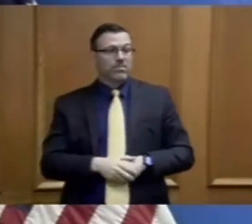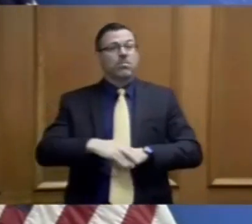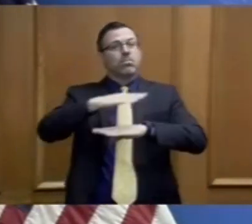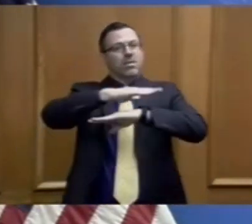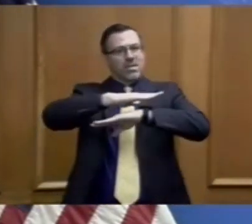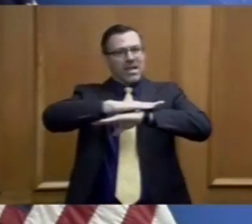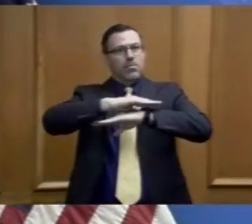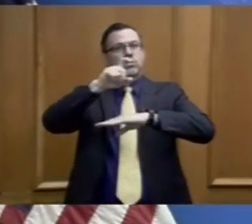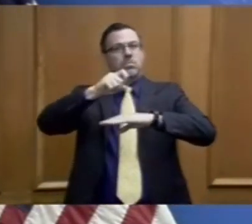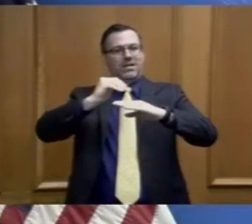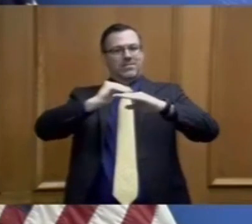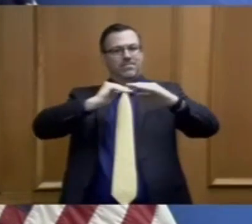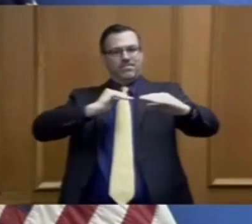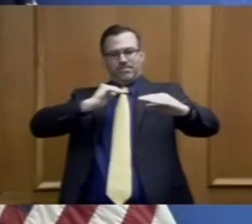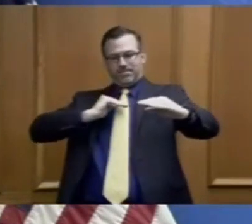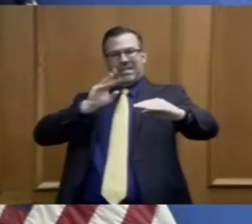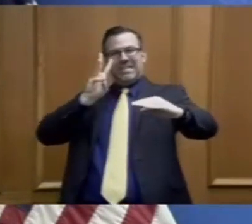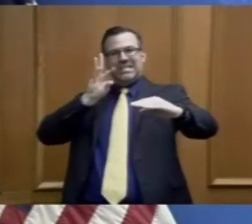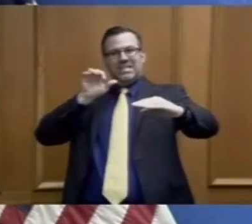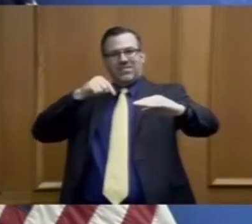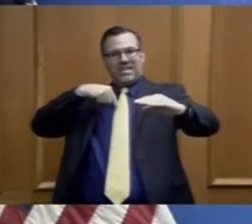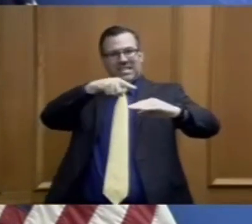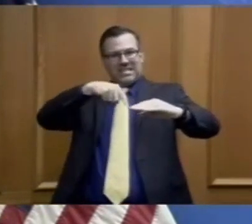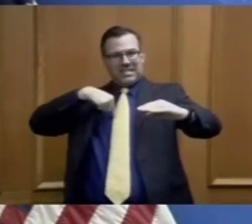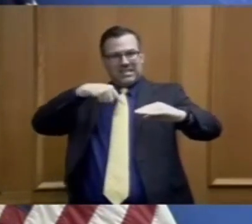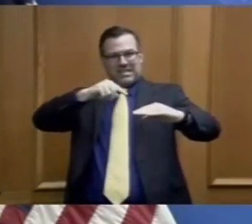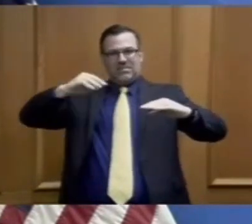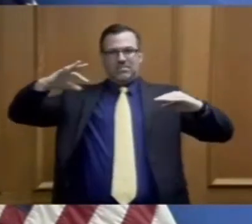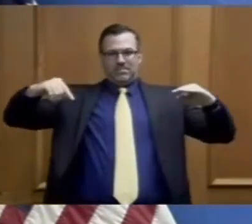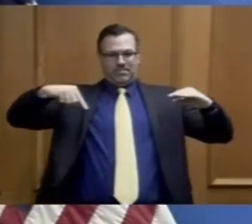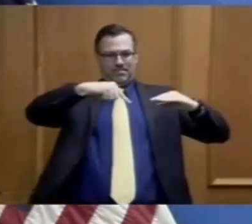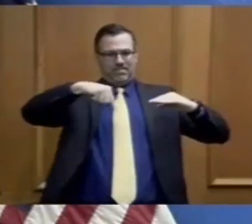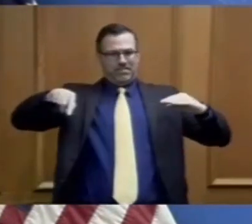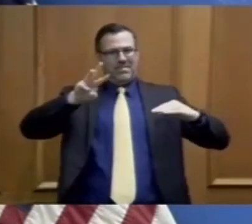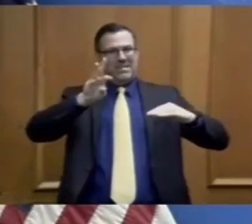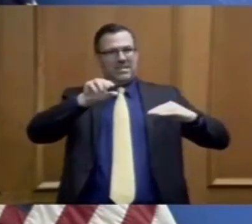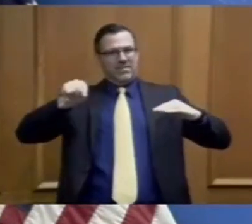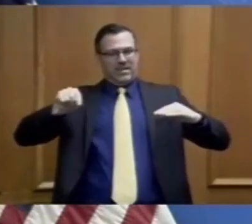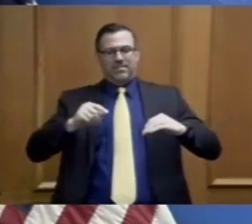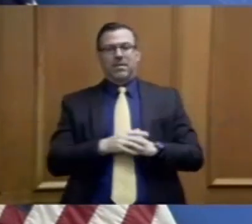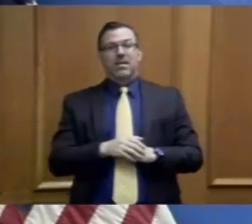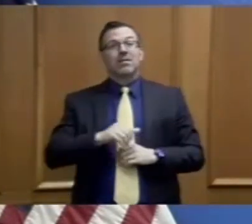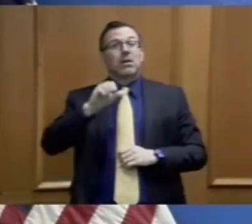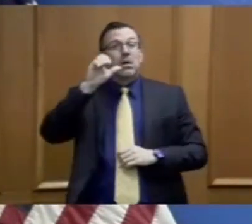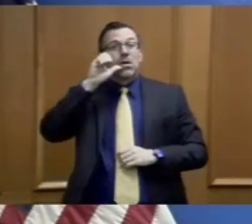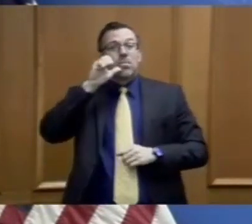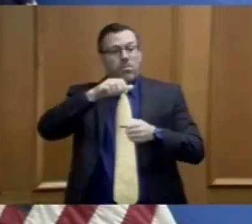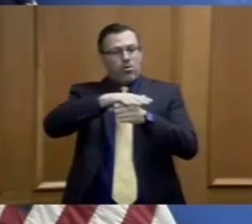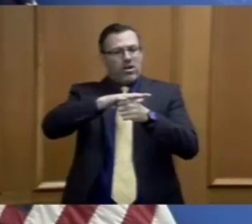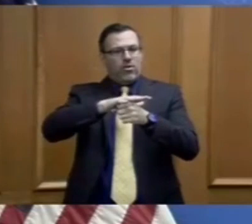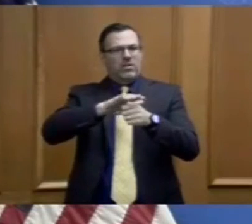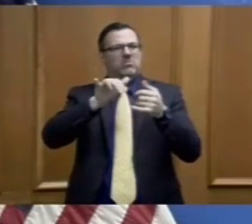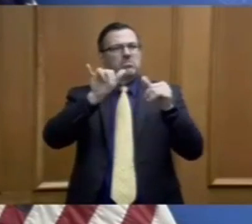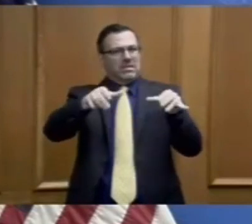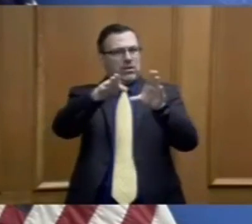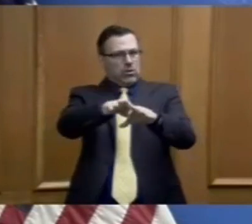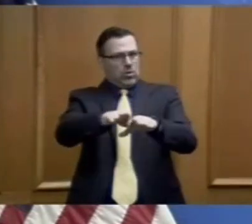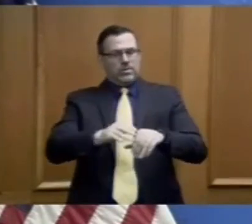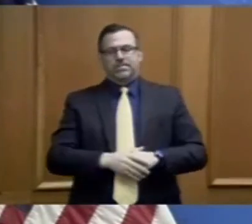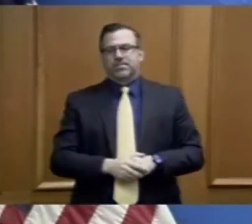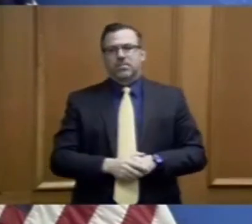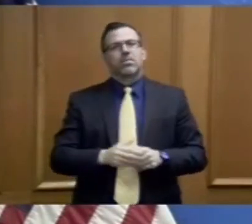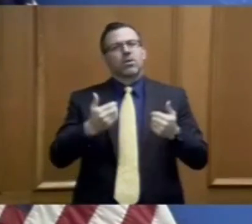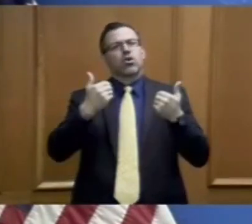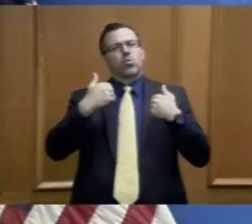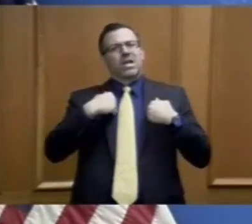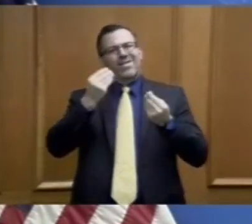to keep bar areas closed for the time being, and we've also outlined safer ways even to handle menus and silverware.